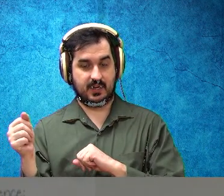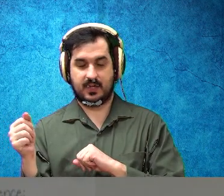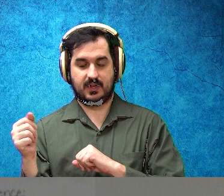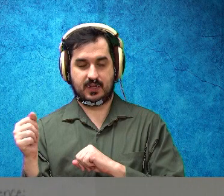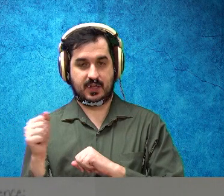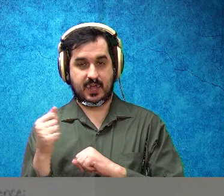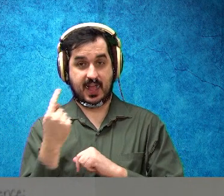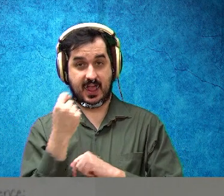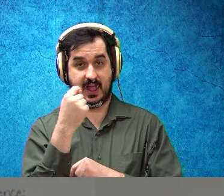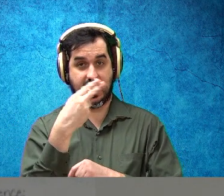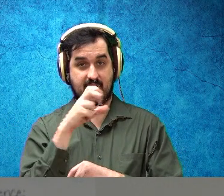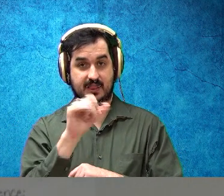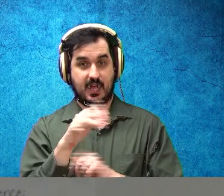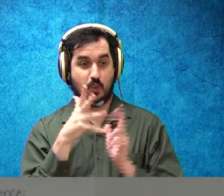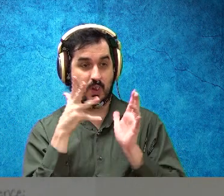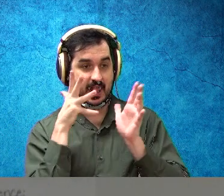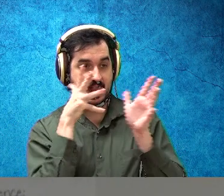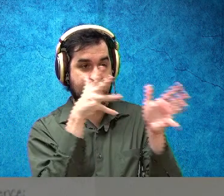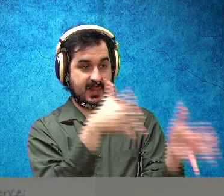the car